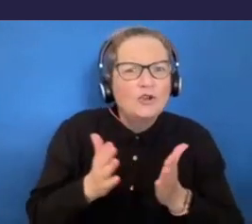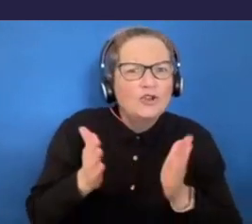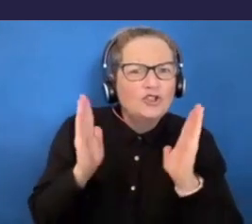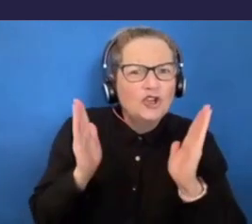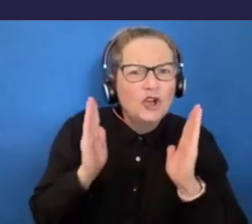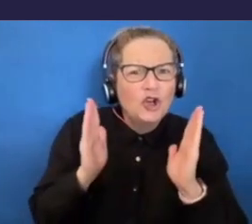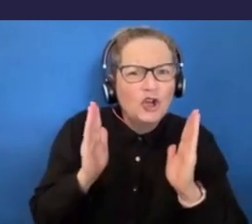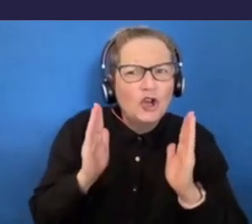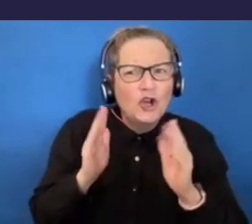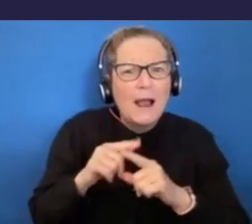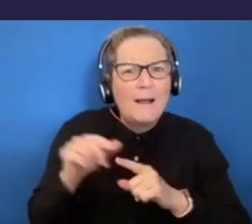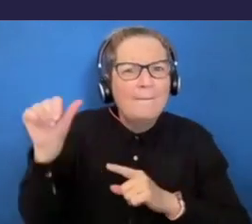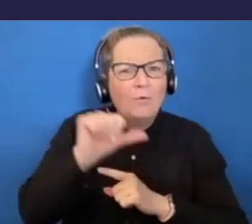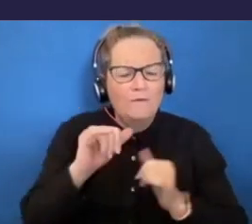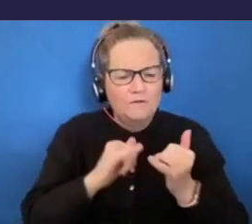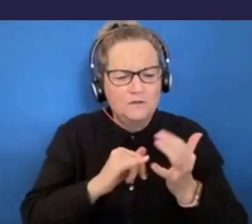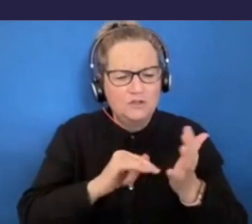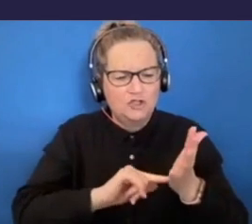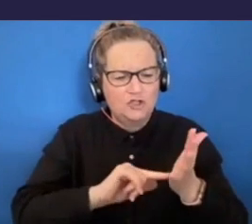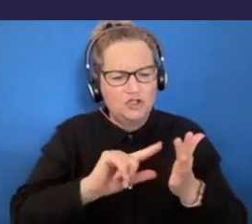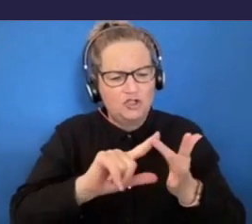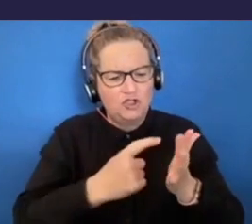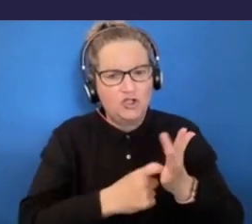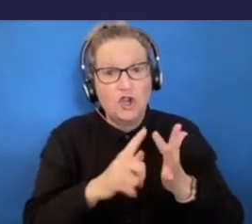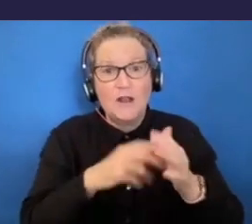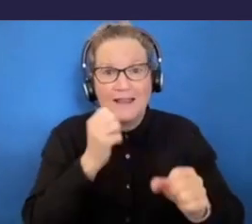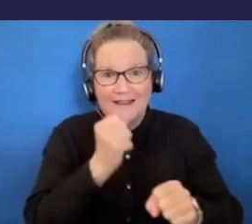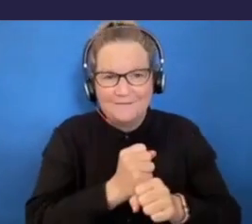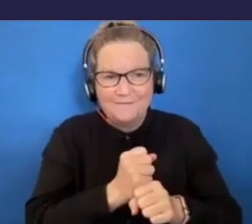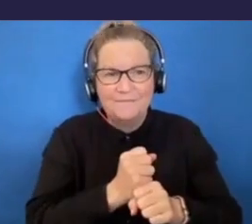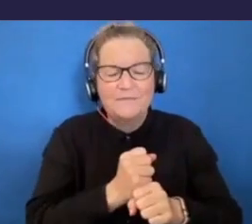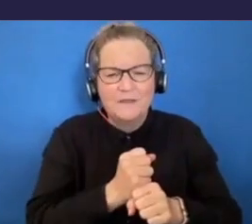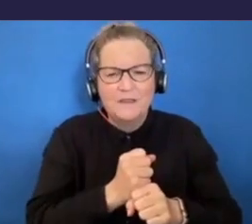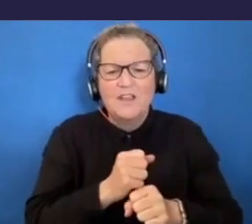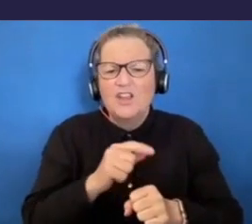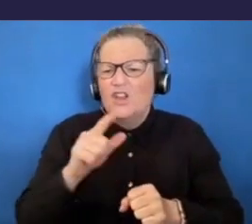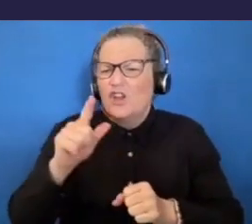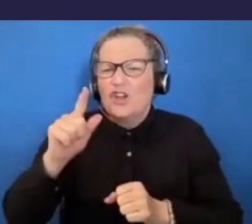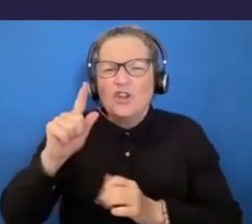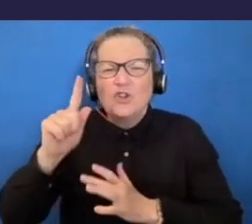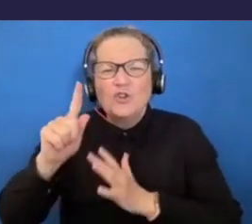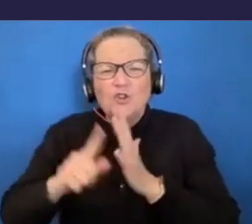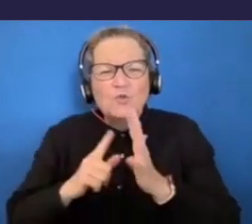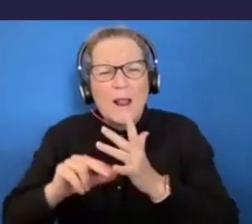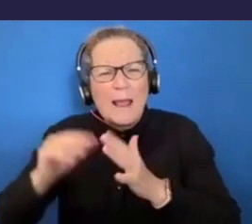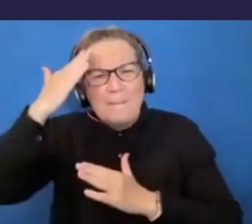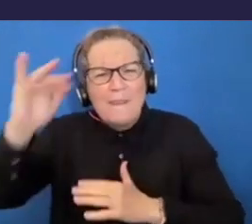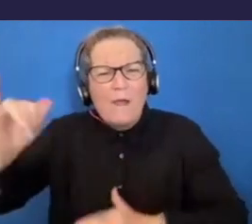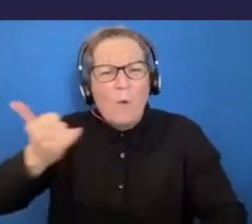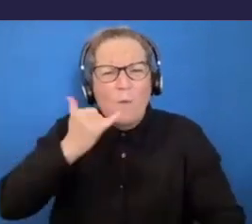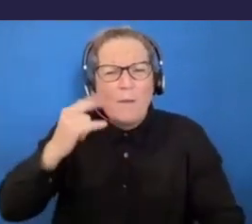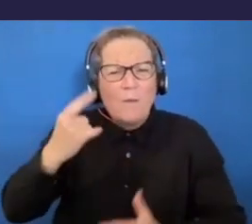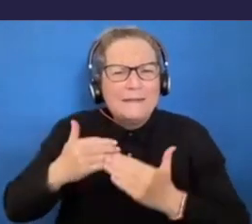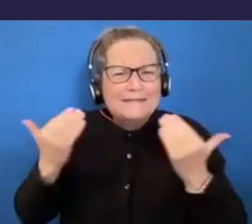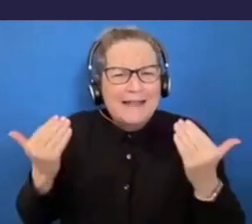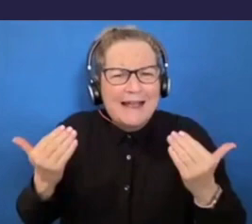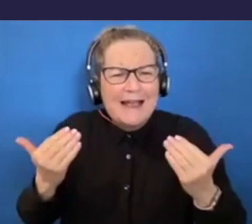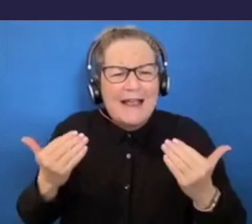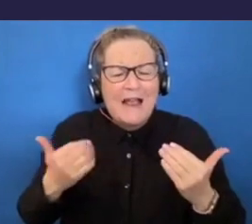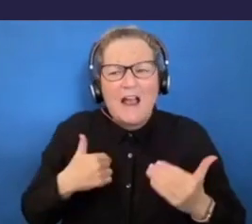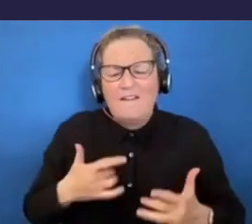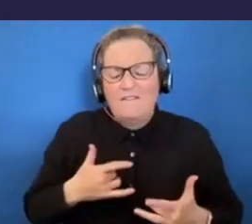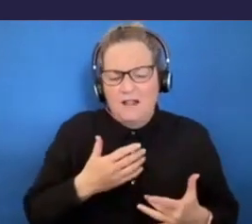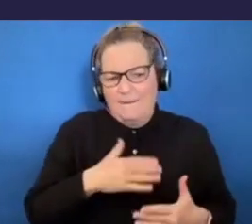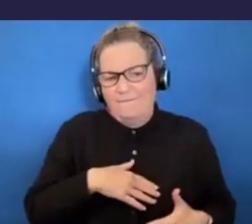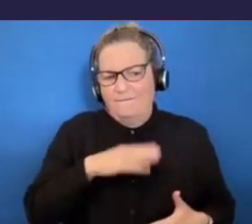Stirling. Julianne just called me up one day, and it was at the end of a week where I was just a bit sick of living where I was, and it was like she